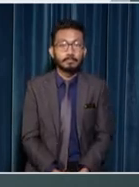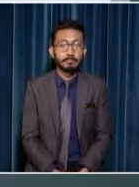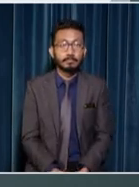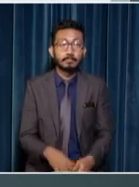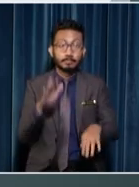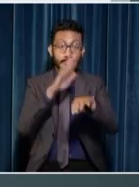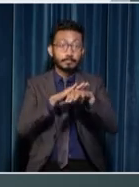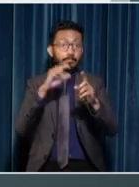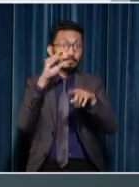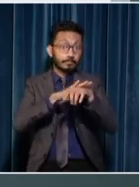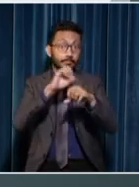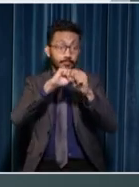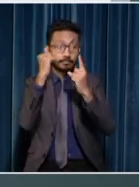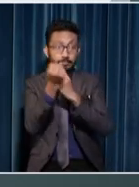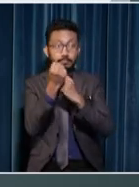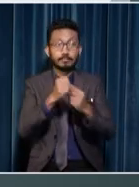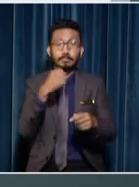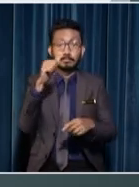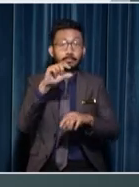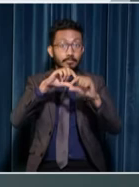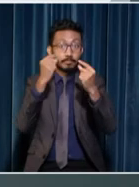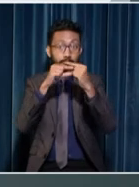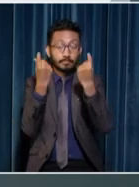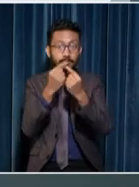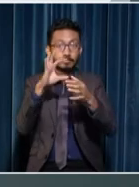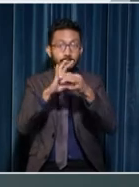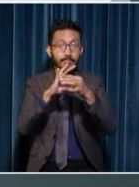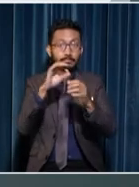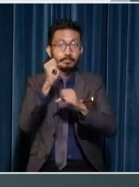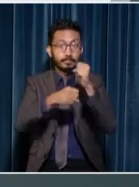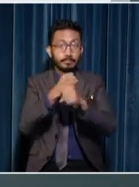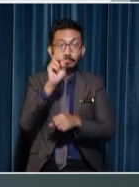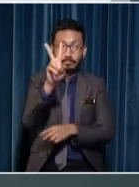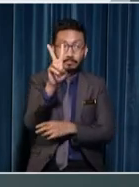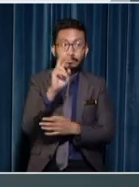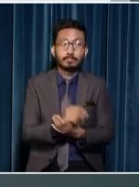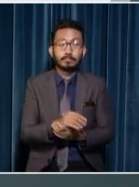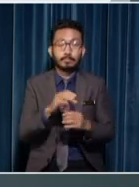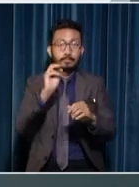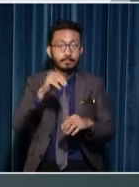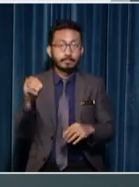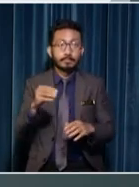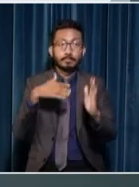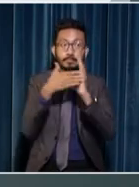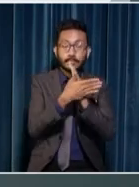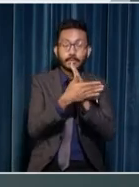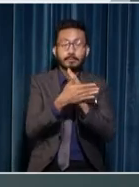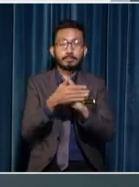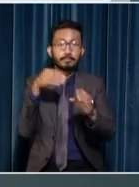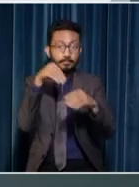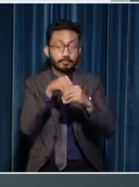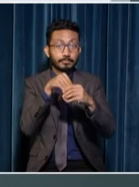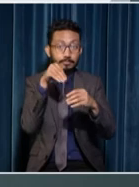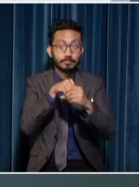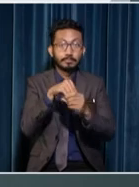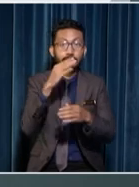Based on the situation, a group of year 2 pupils enters Aquaria